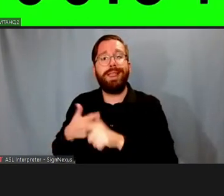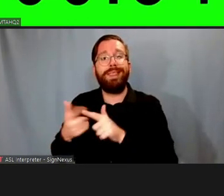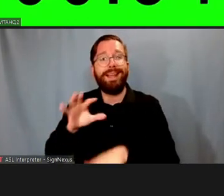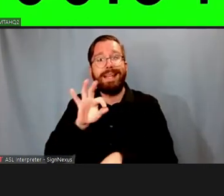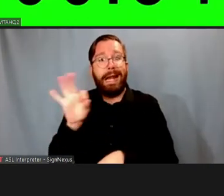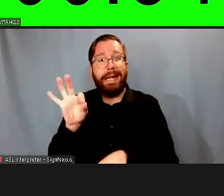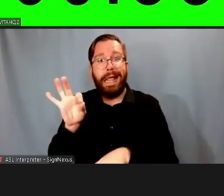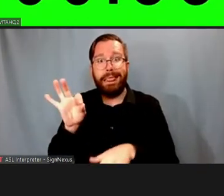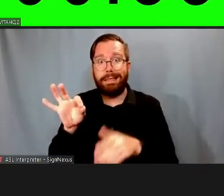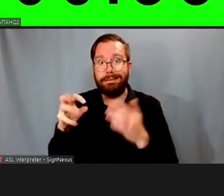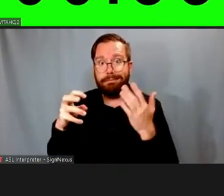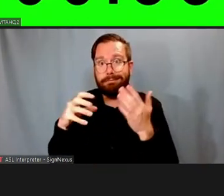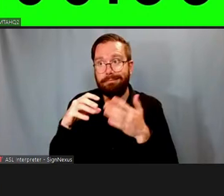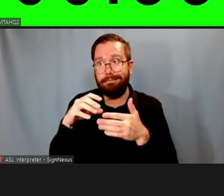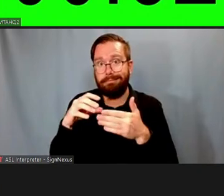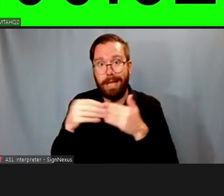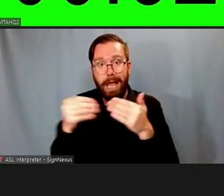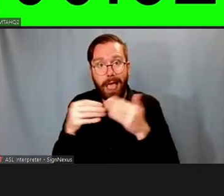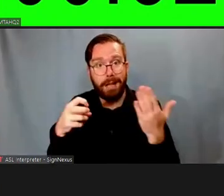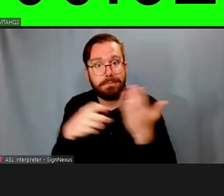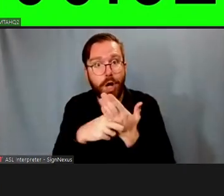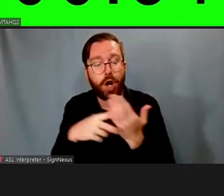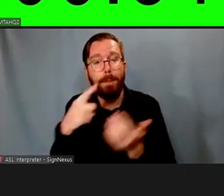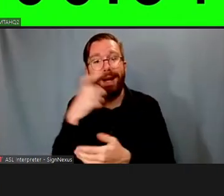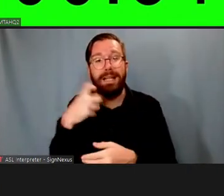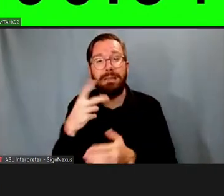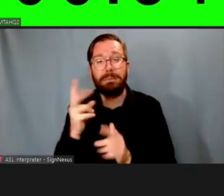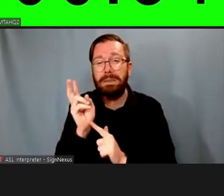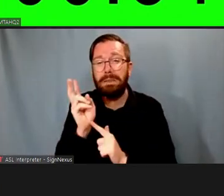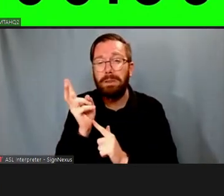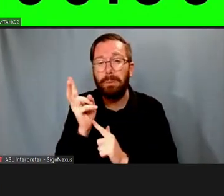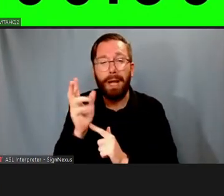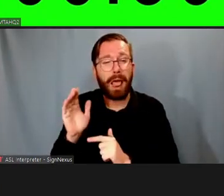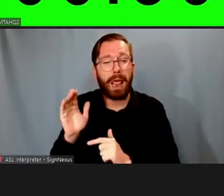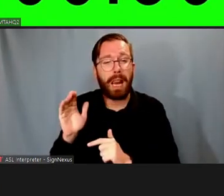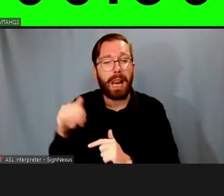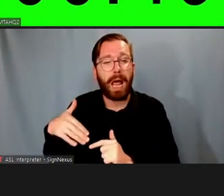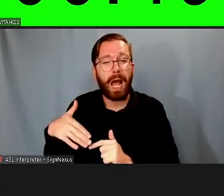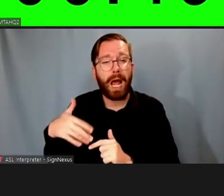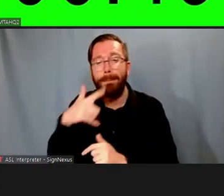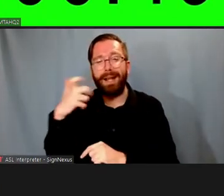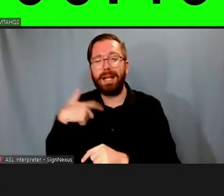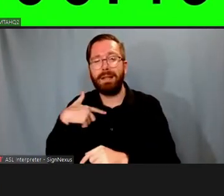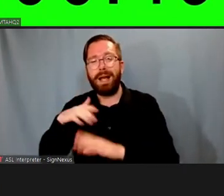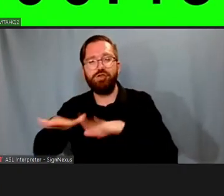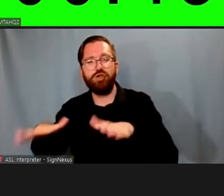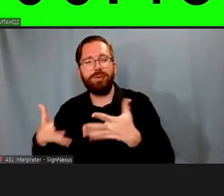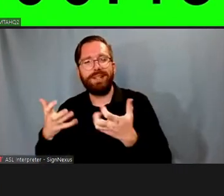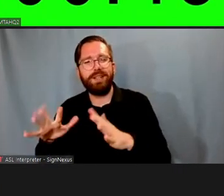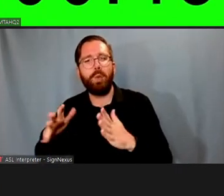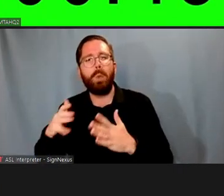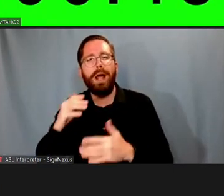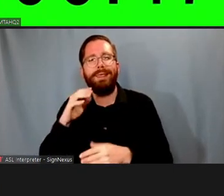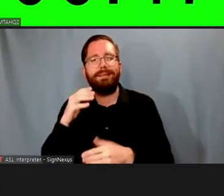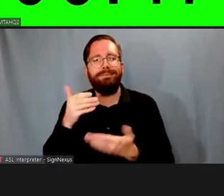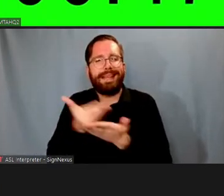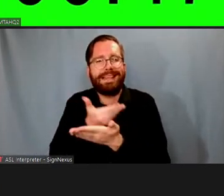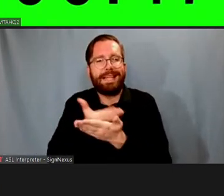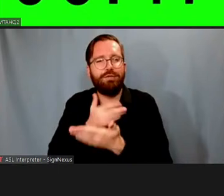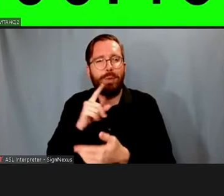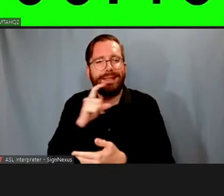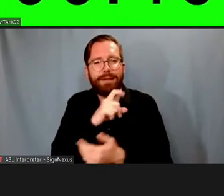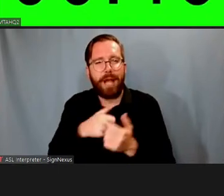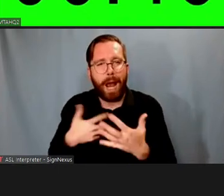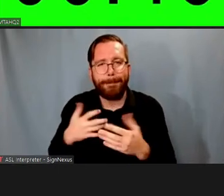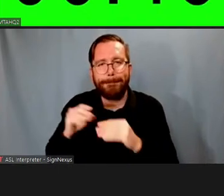parking ticket because i was two minutes late to move because my kids didn't want the cereal i put out in the morning and like it was crazy and i just